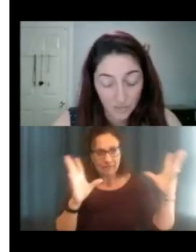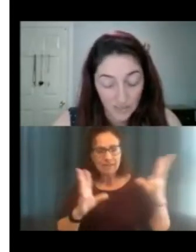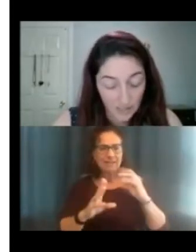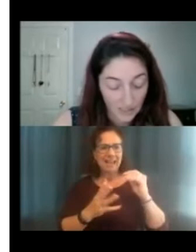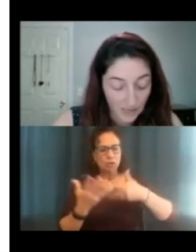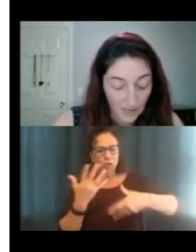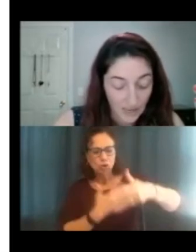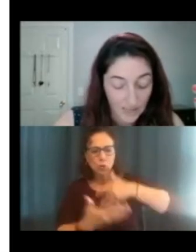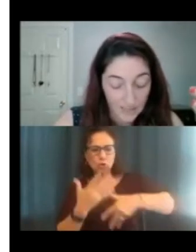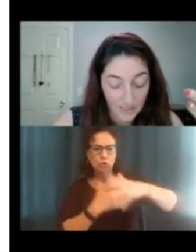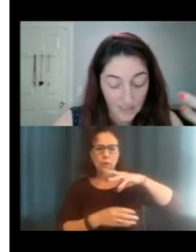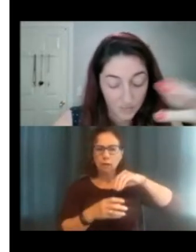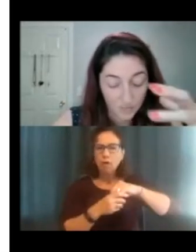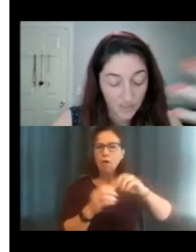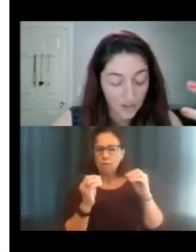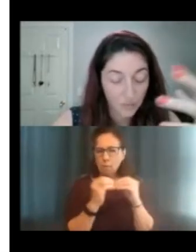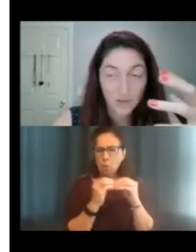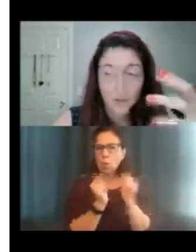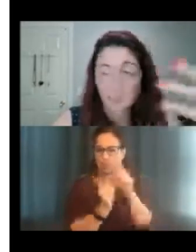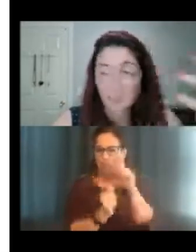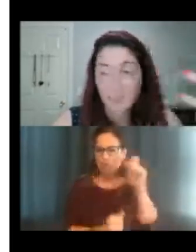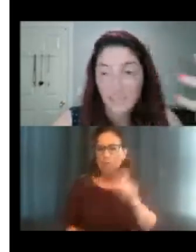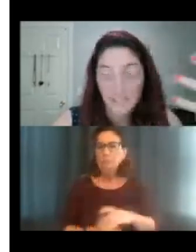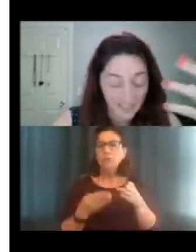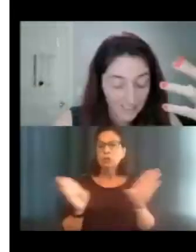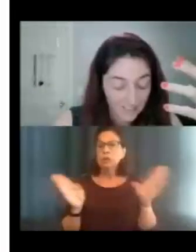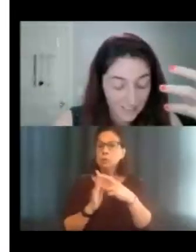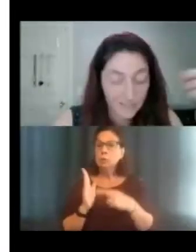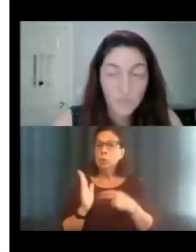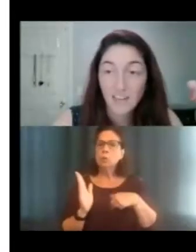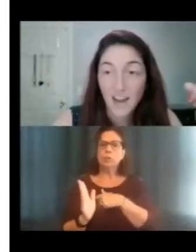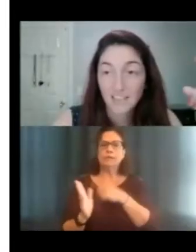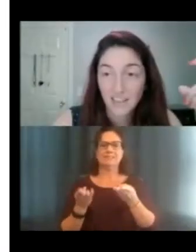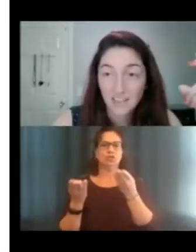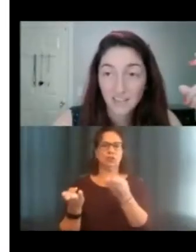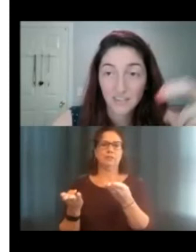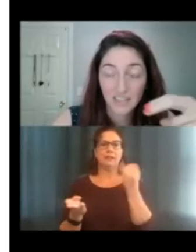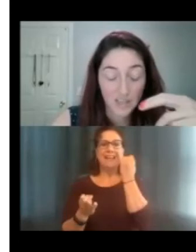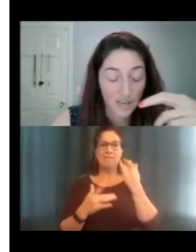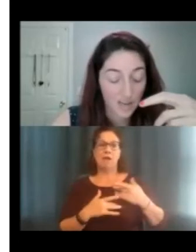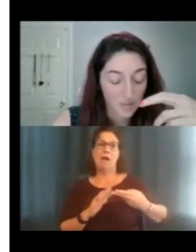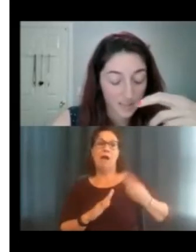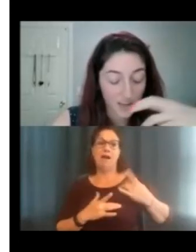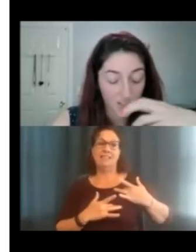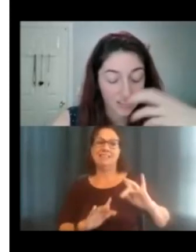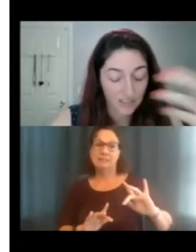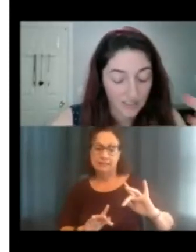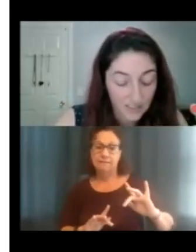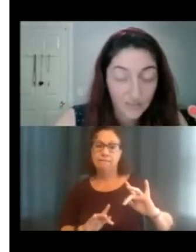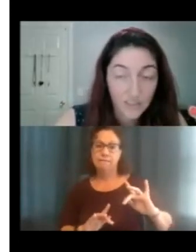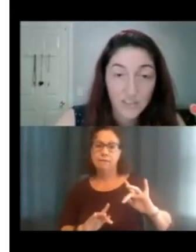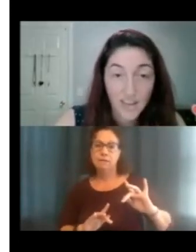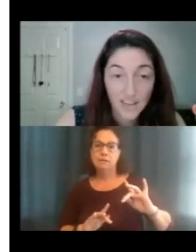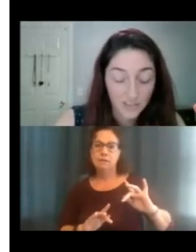in their dreams. And in general, we are suggesting that being highly sensitive is not just